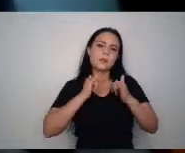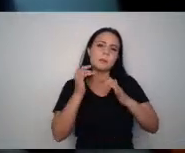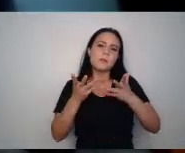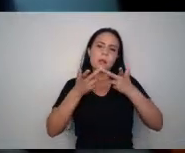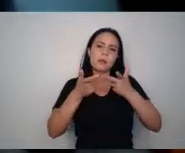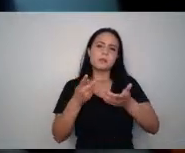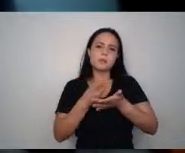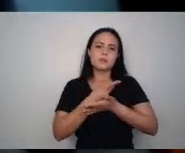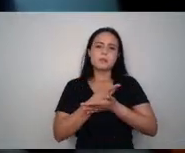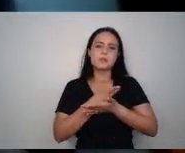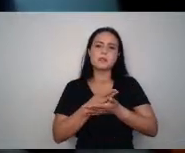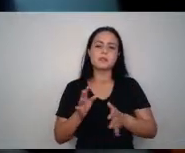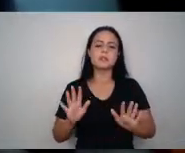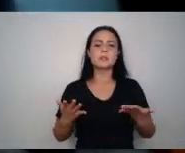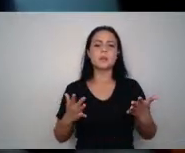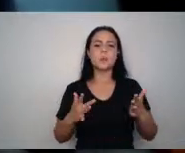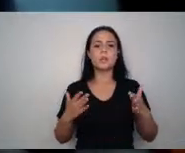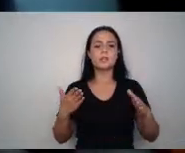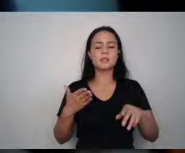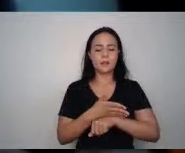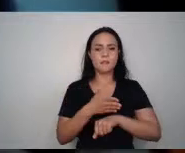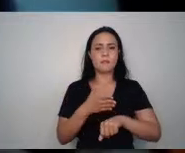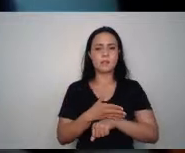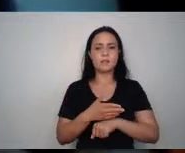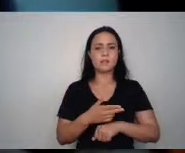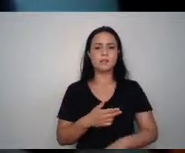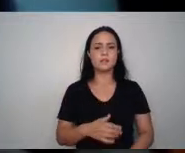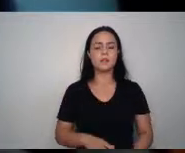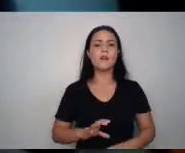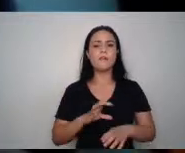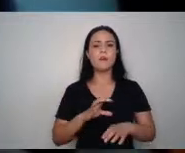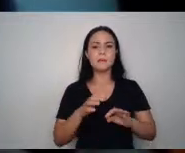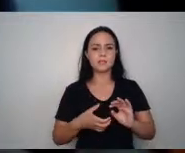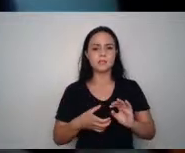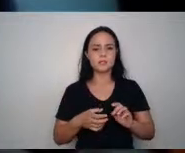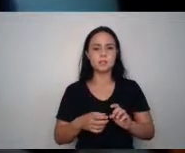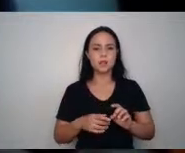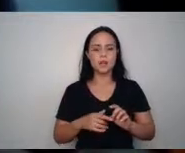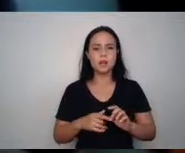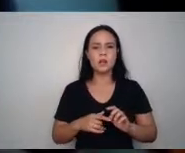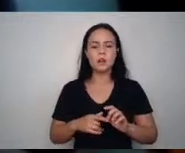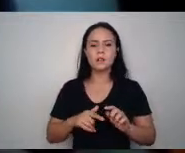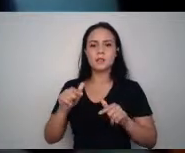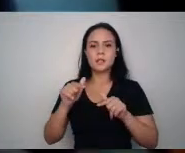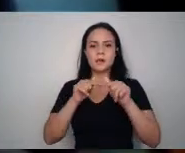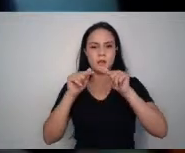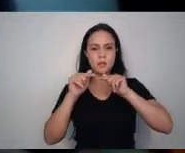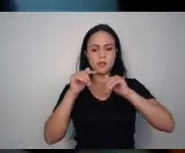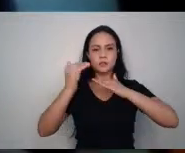there is the possibility to improve this.